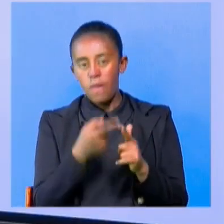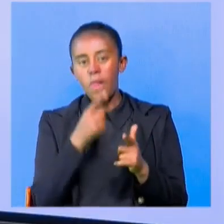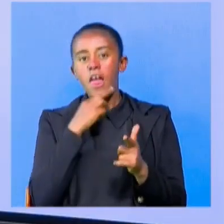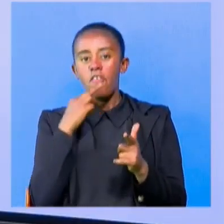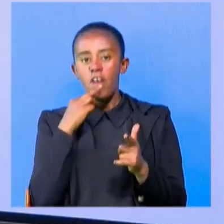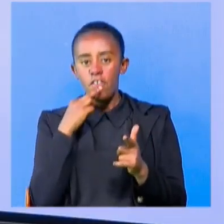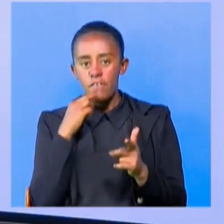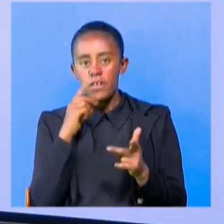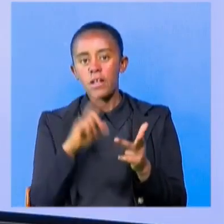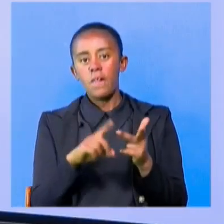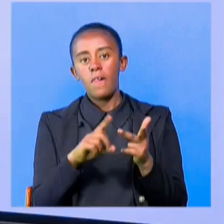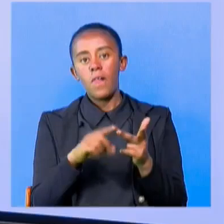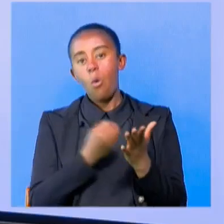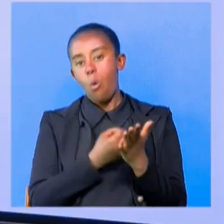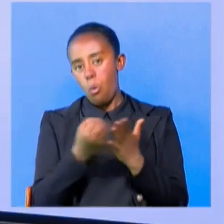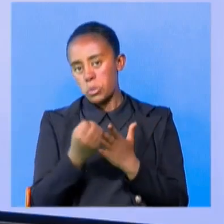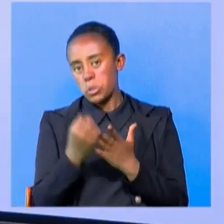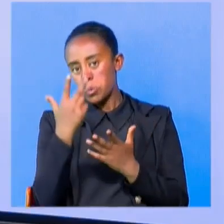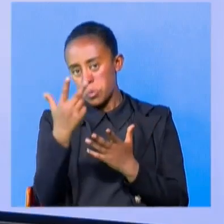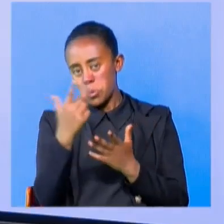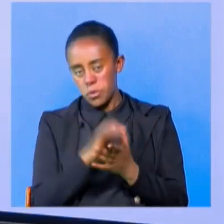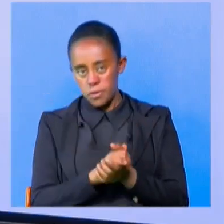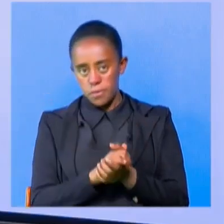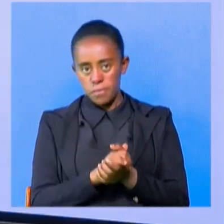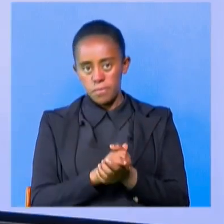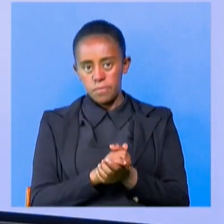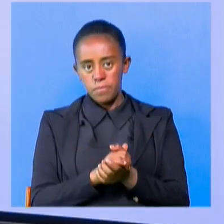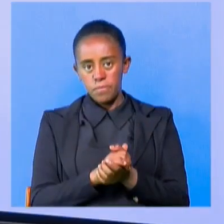verb, and the object.